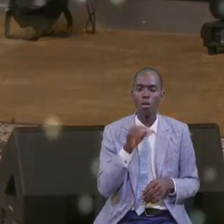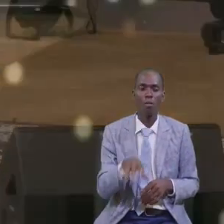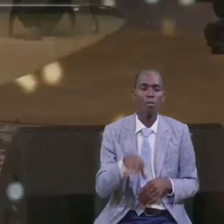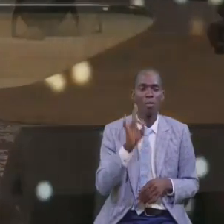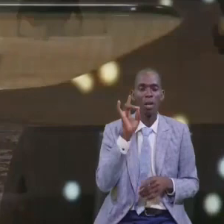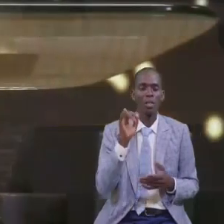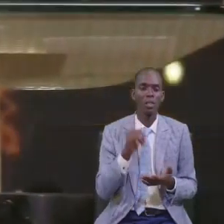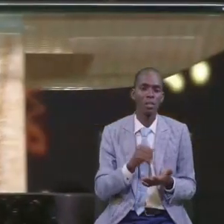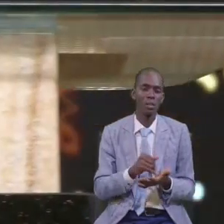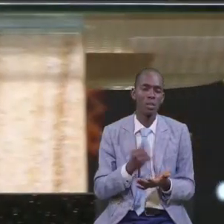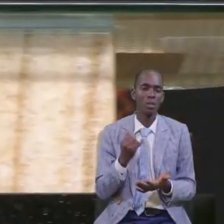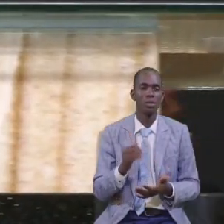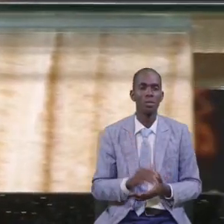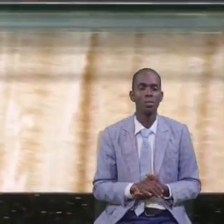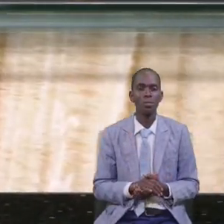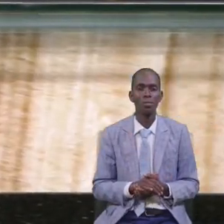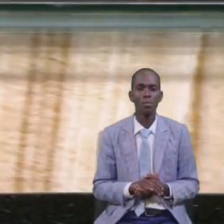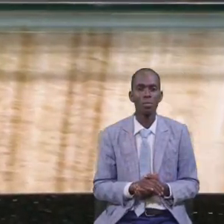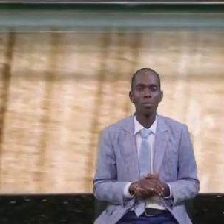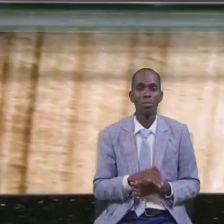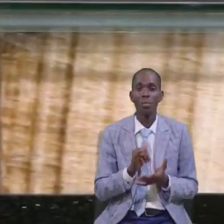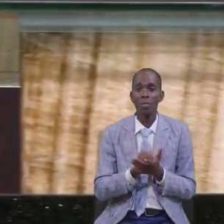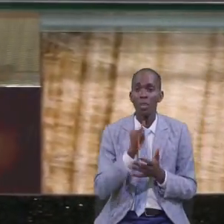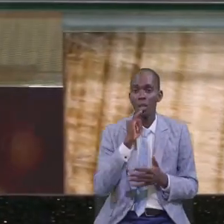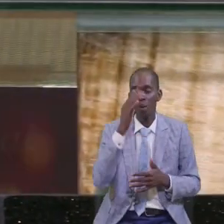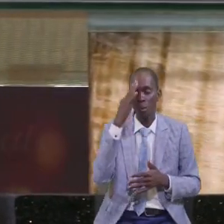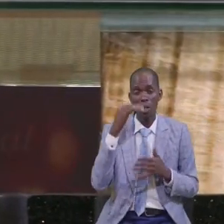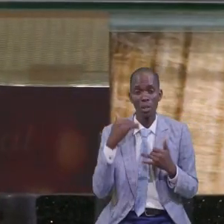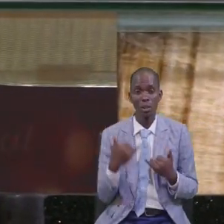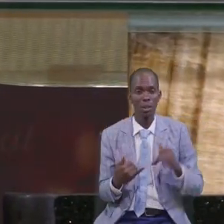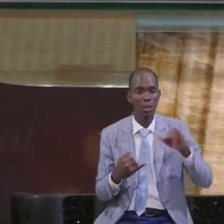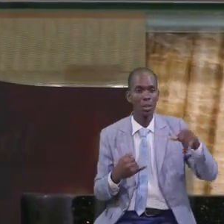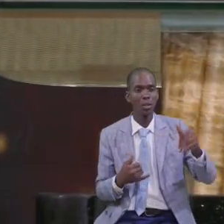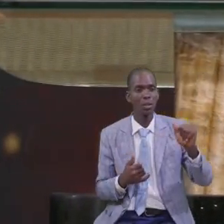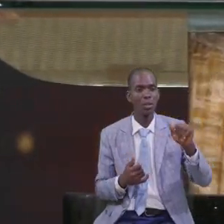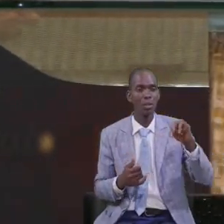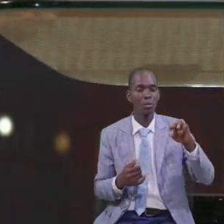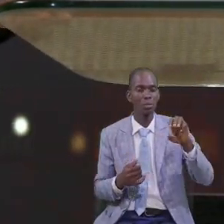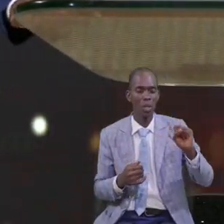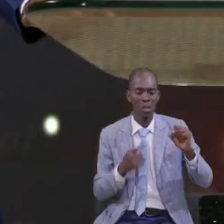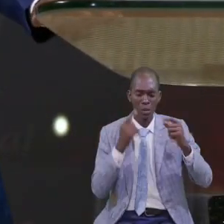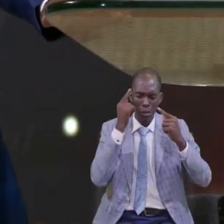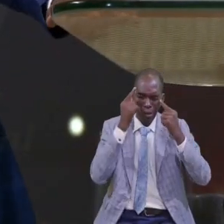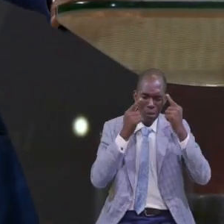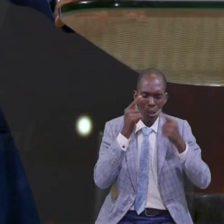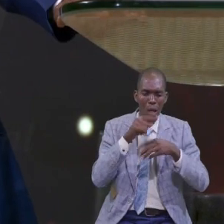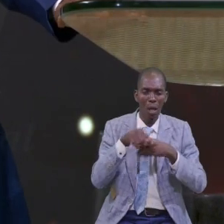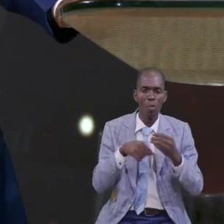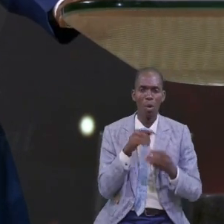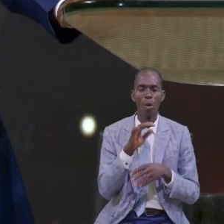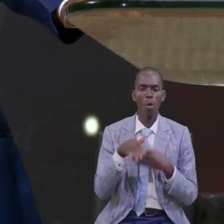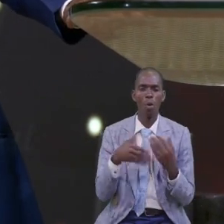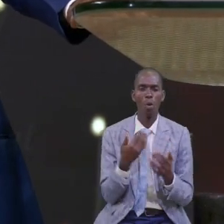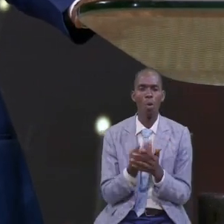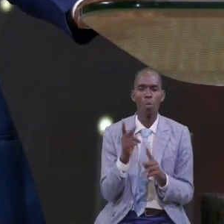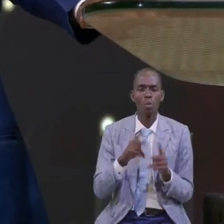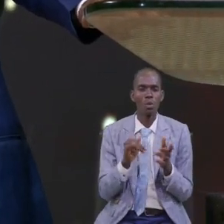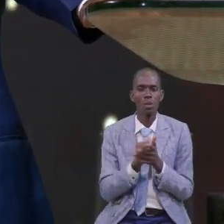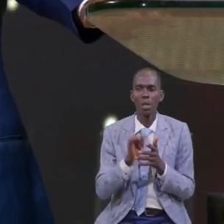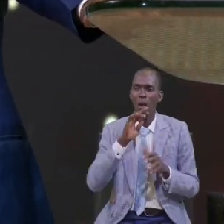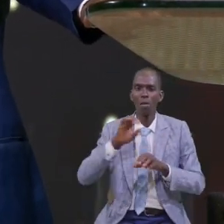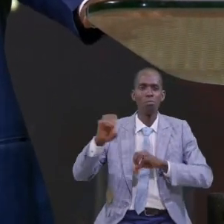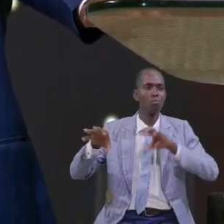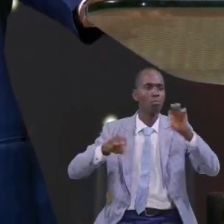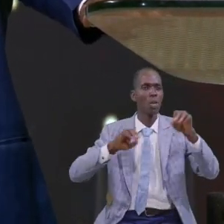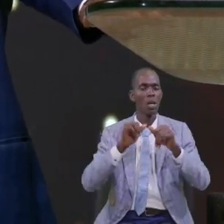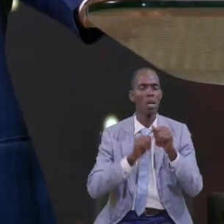not find it. That's why now James, thinking about all those people that were scattered